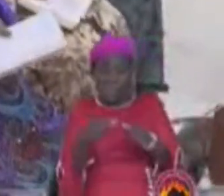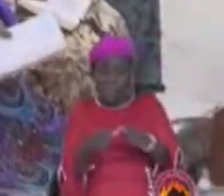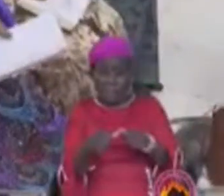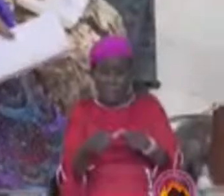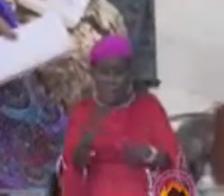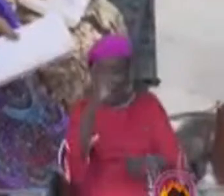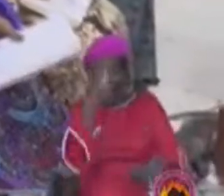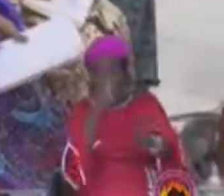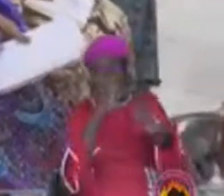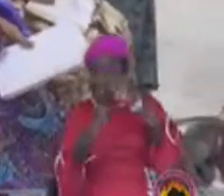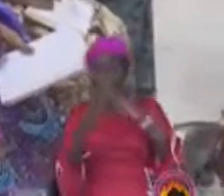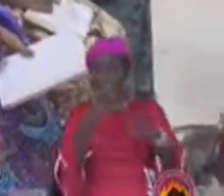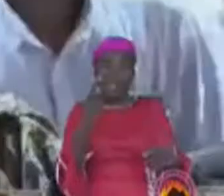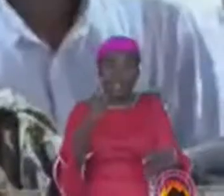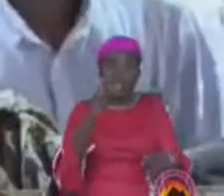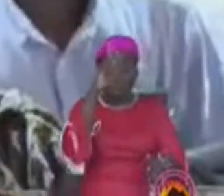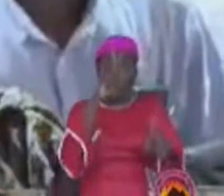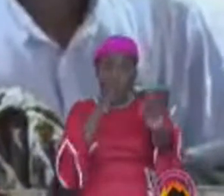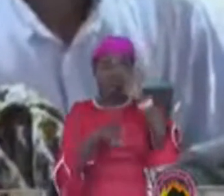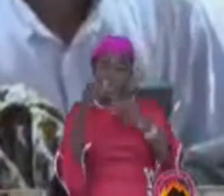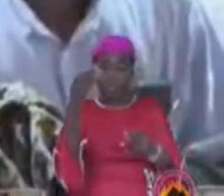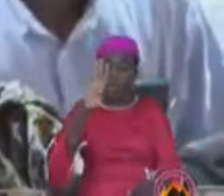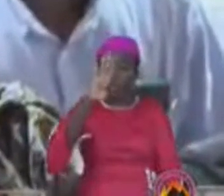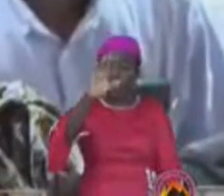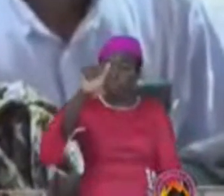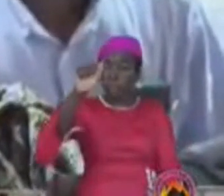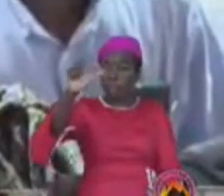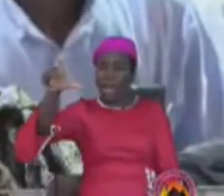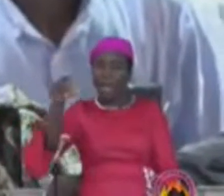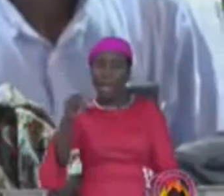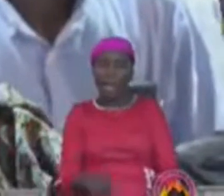Baal. Those prophets were killing